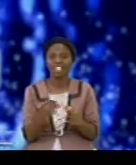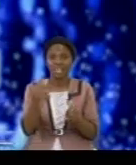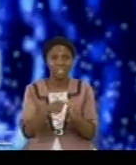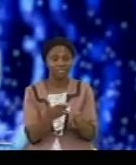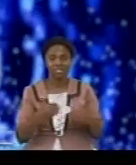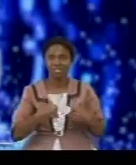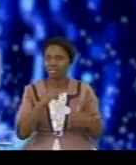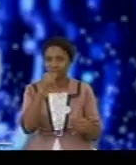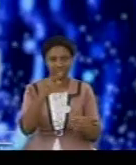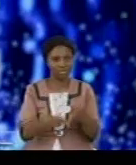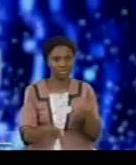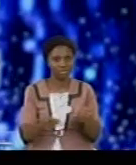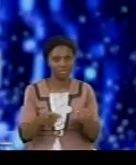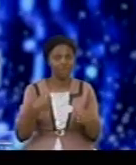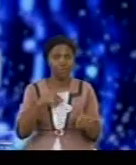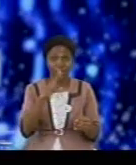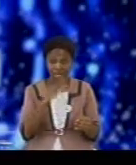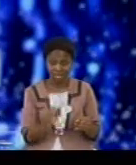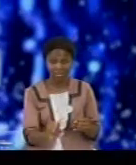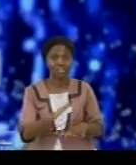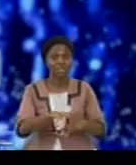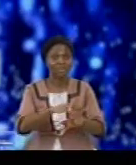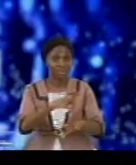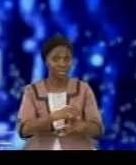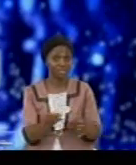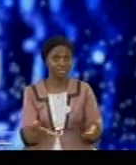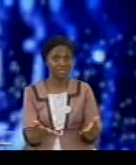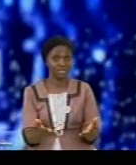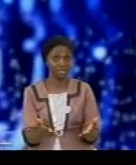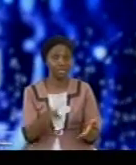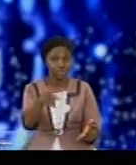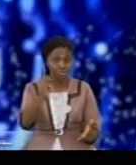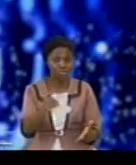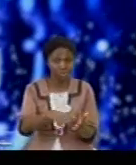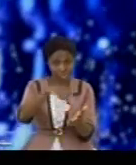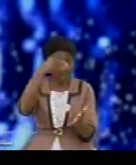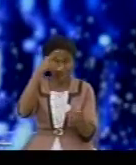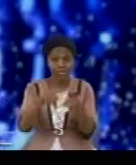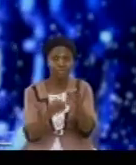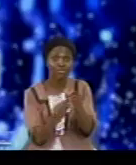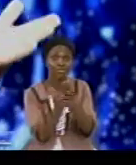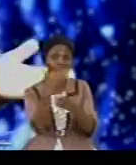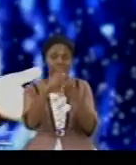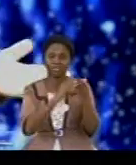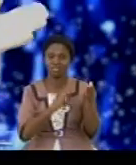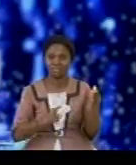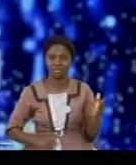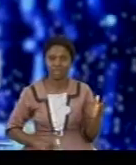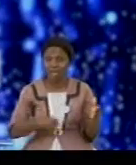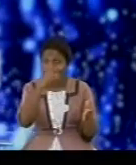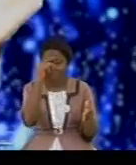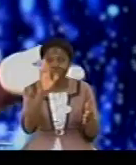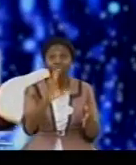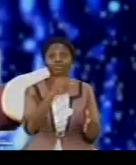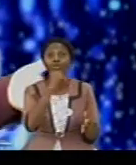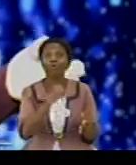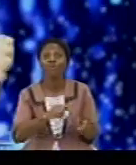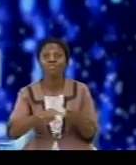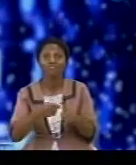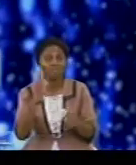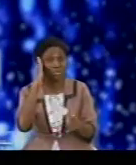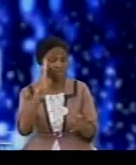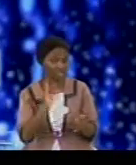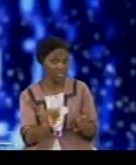And you must learn to grow in the Lord. Of course, temptations will come. Your old friends will still want to come and lure you away into